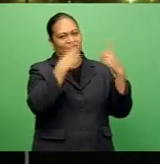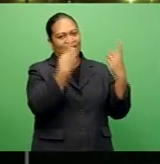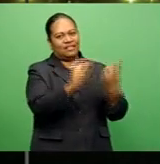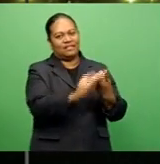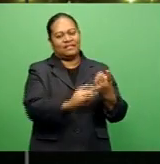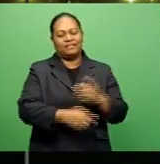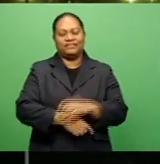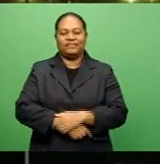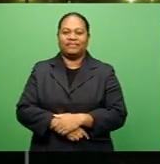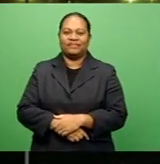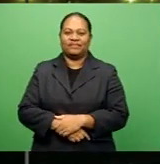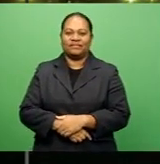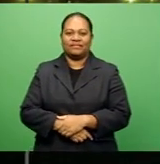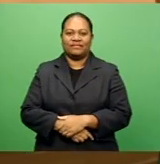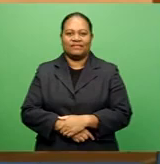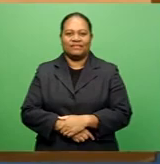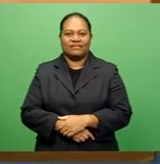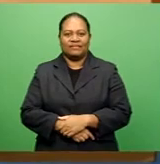Venina Rakautonga reports.